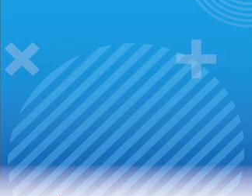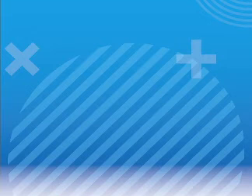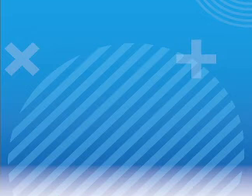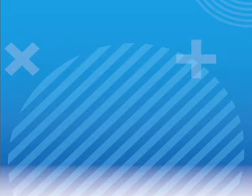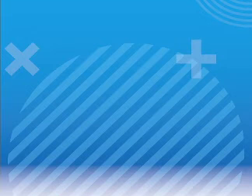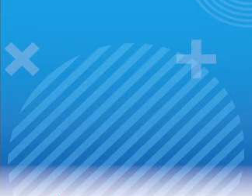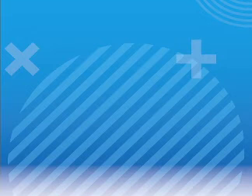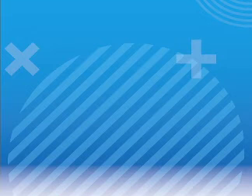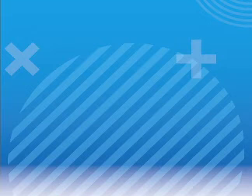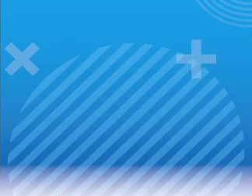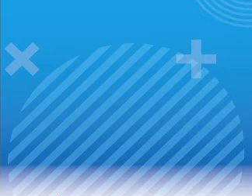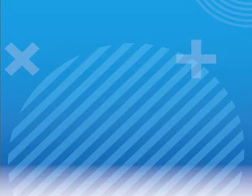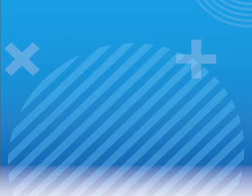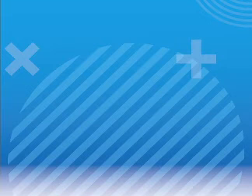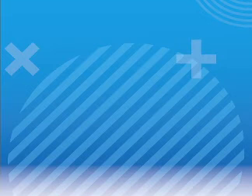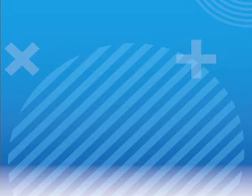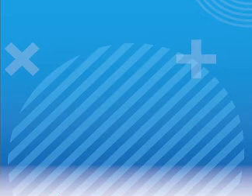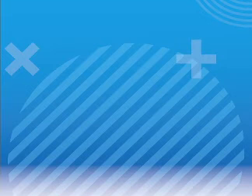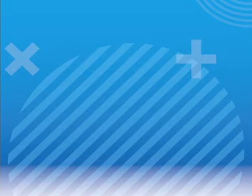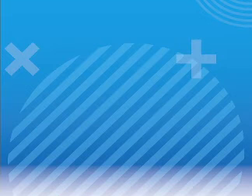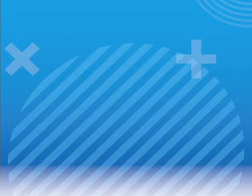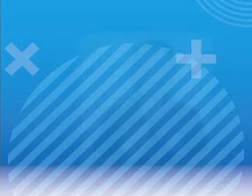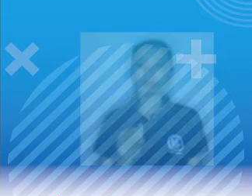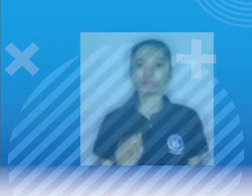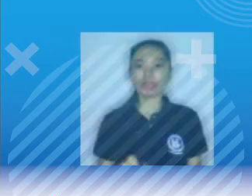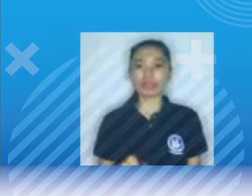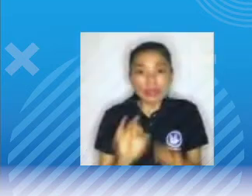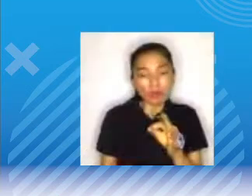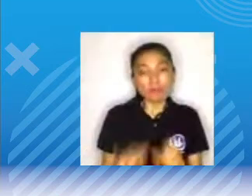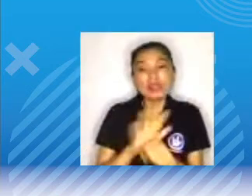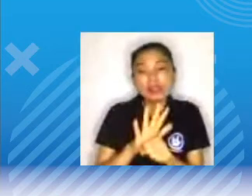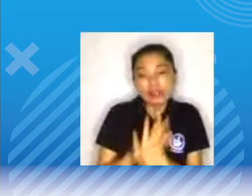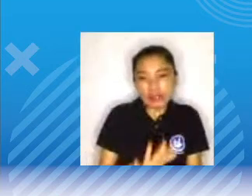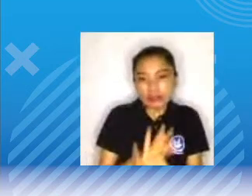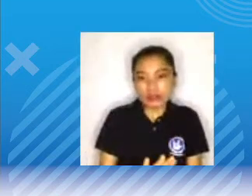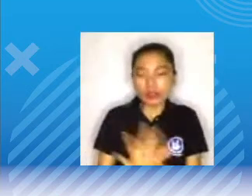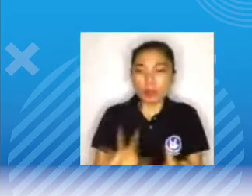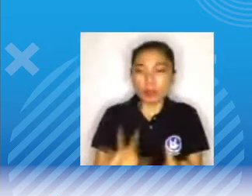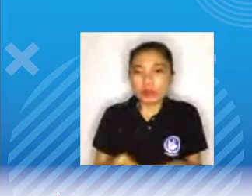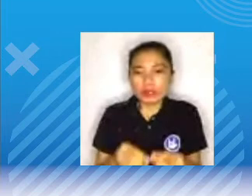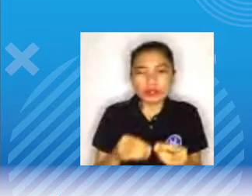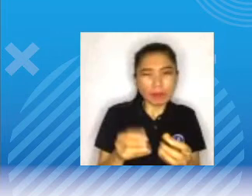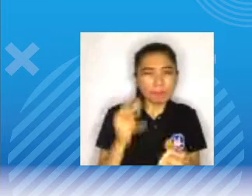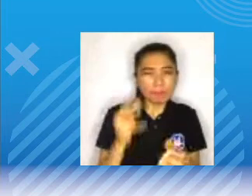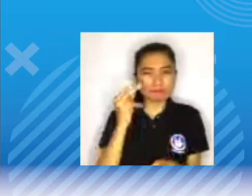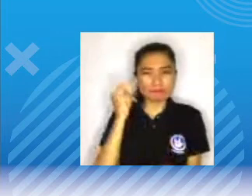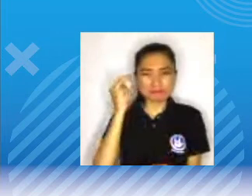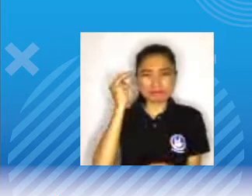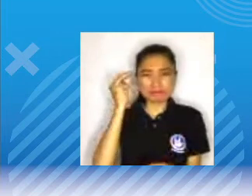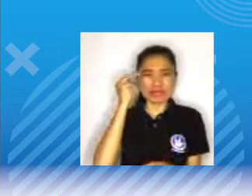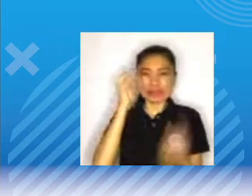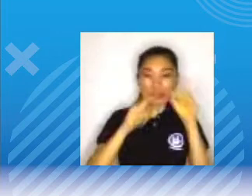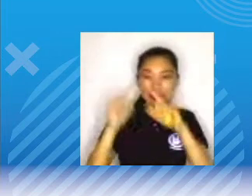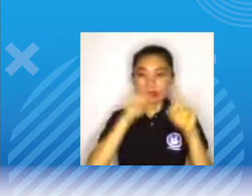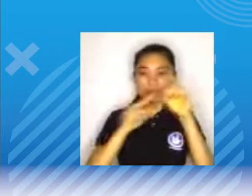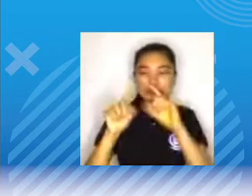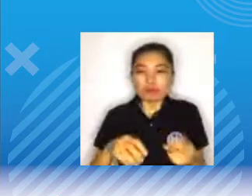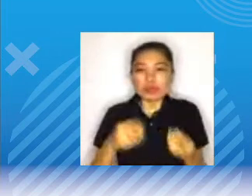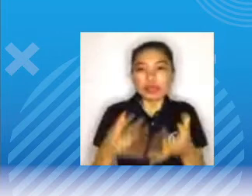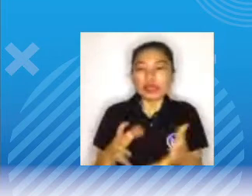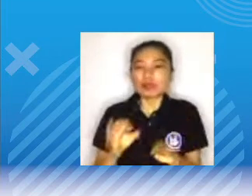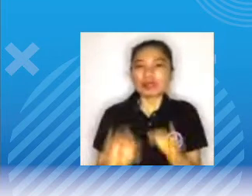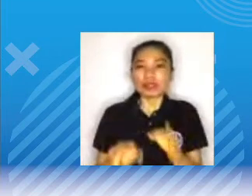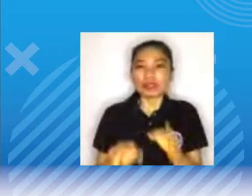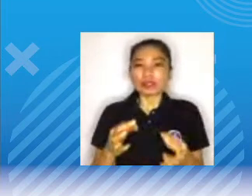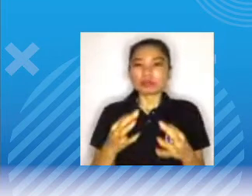activity ang naibibigay mo, sa burnout, wala ka ng gana, ubos ka na. So ayan, kung masyado